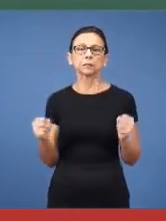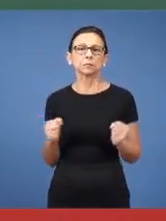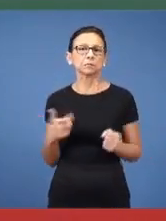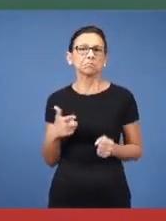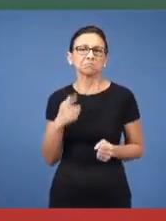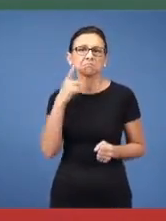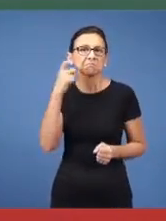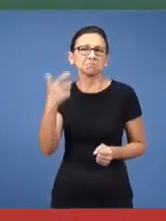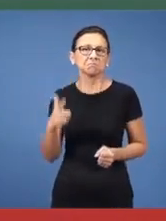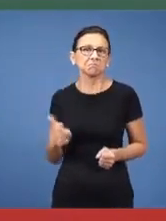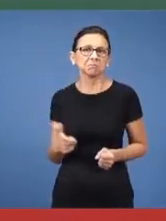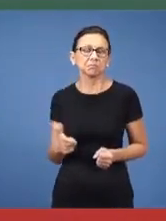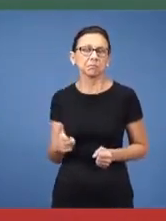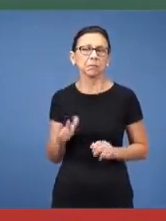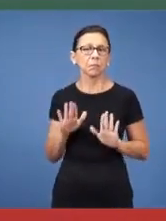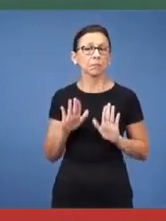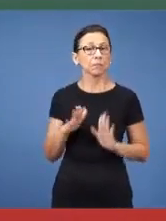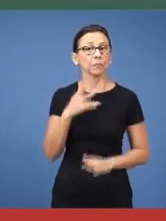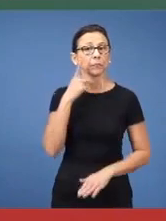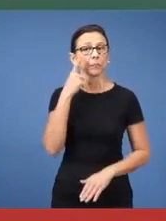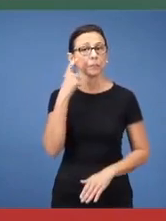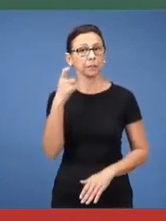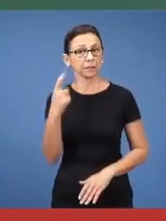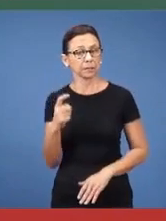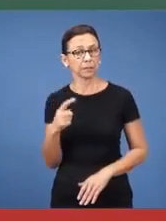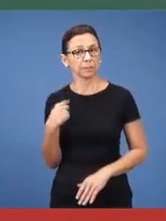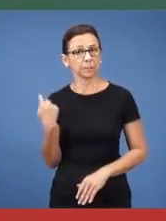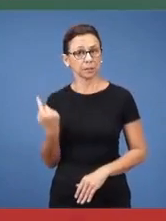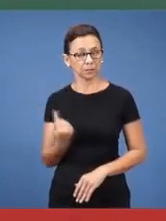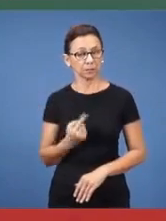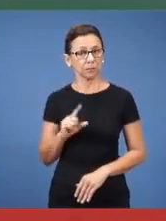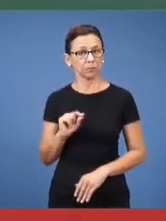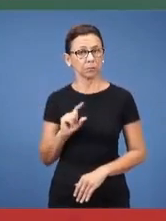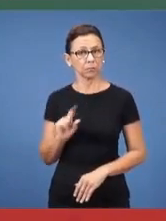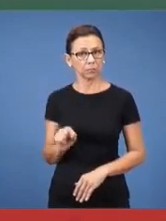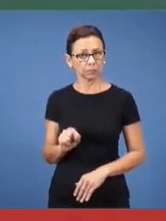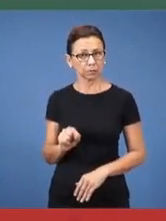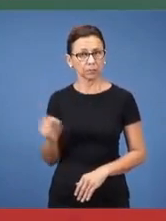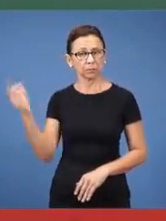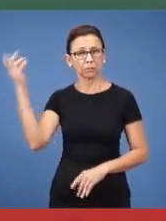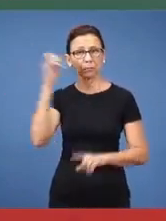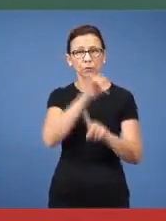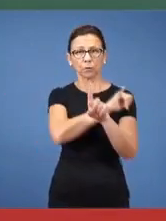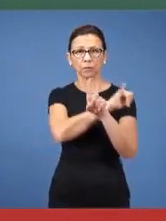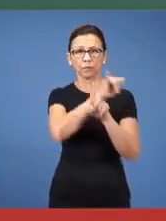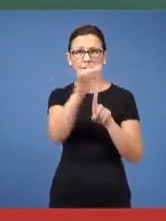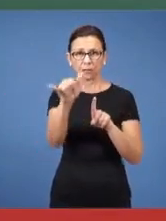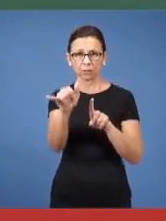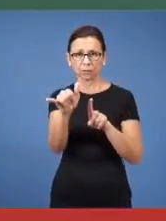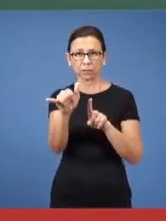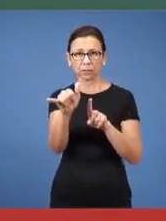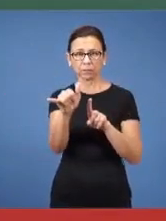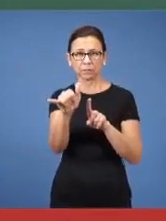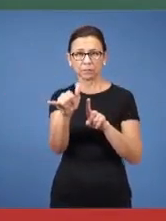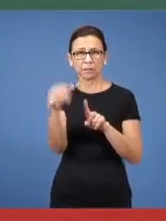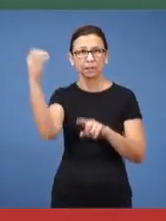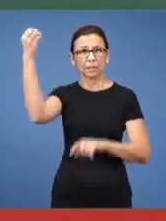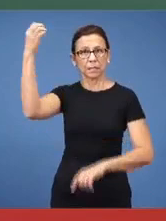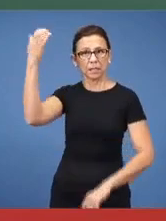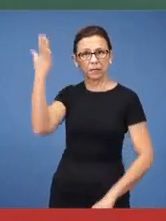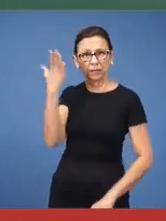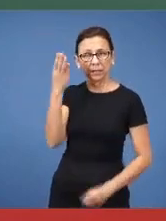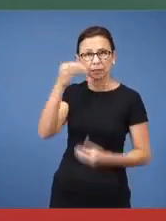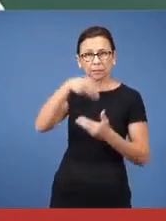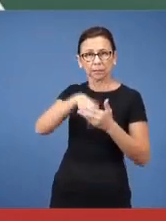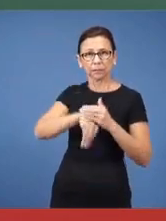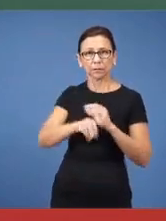us. What matters to us is what the word, the prophetic word, the revealed word,